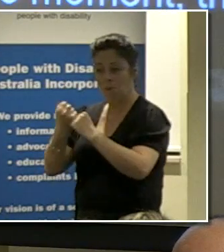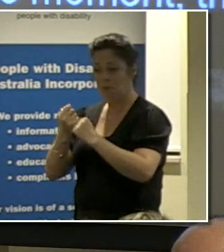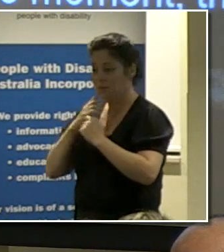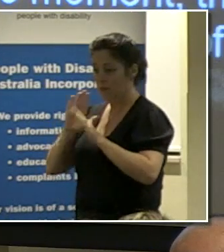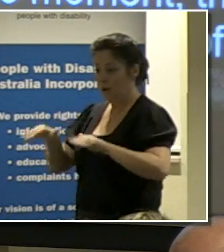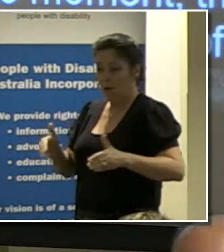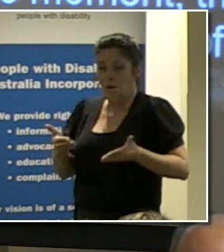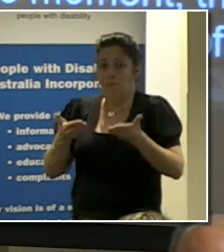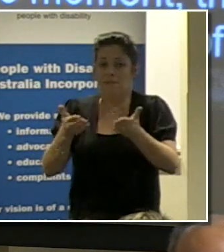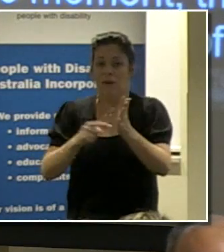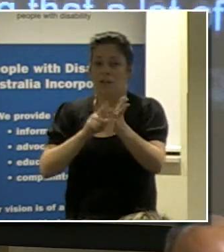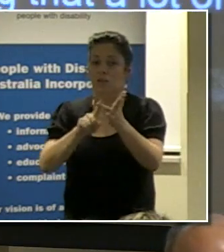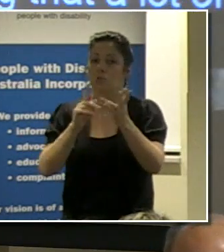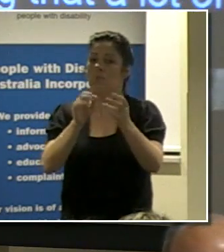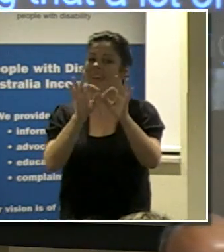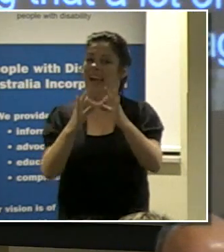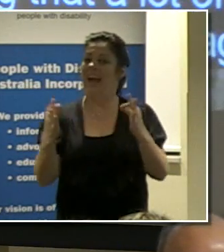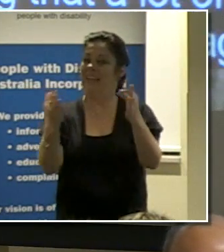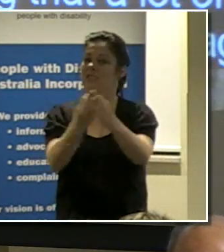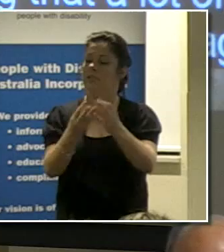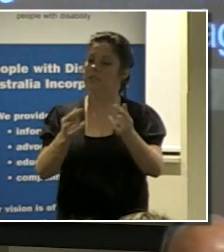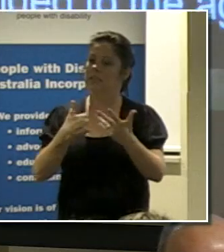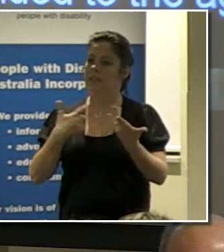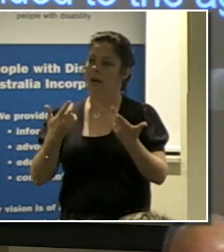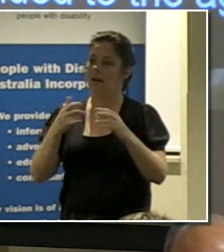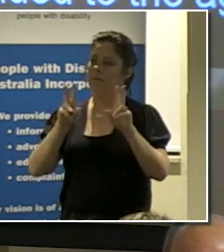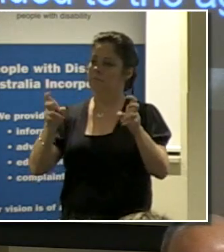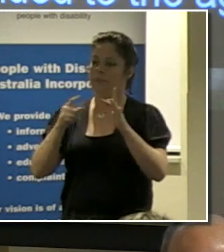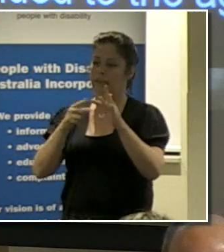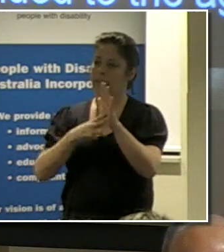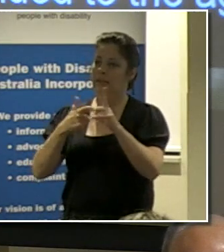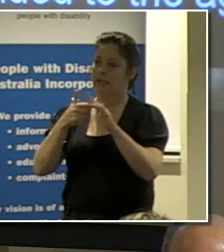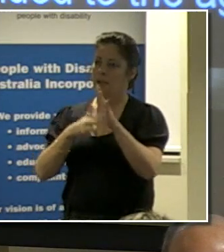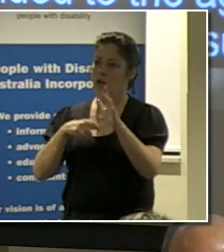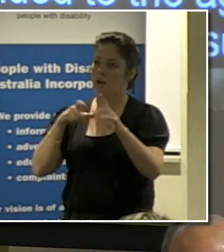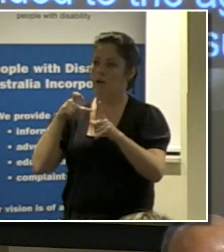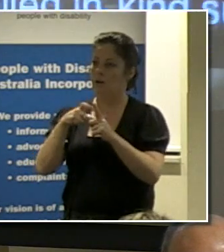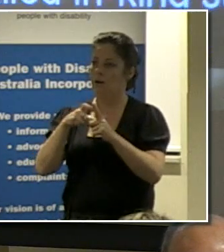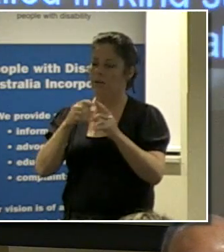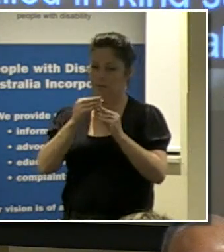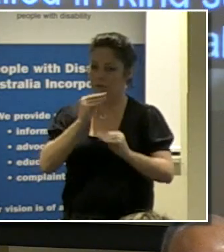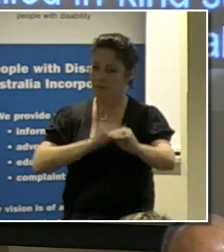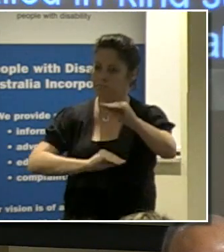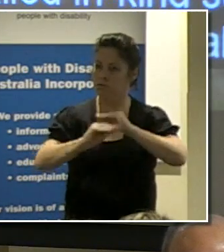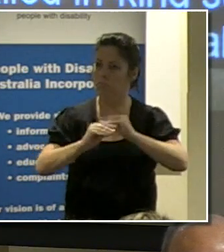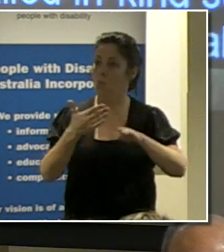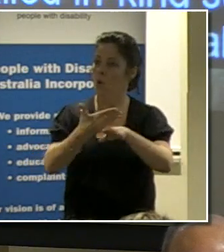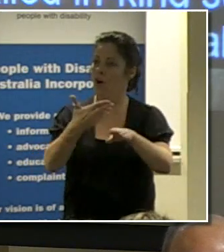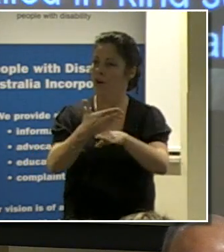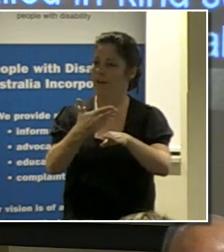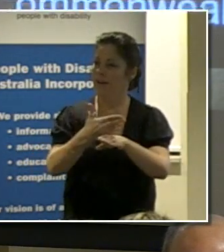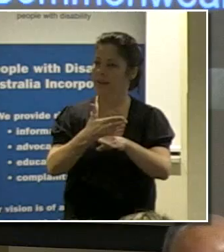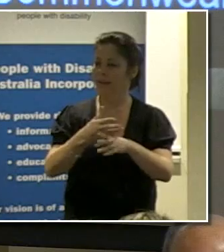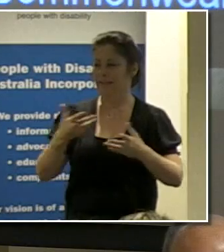the agency by what's called in-kind supports from the Commonwealth and the states, and you cannot manage